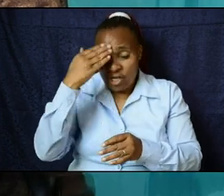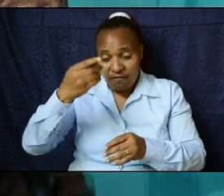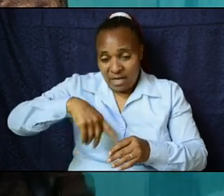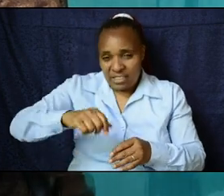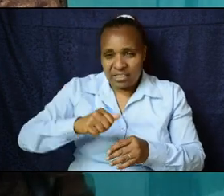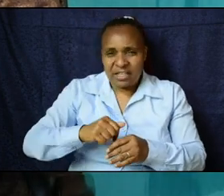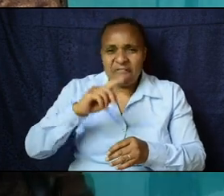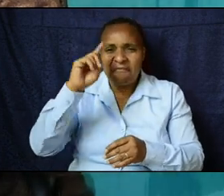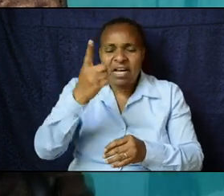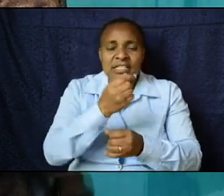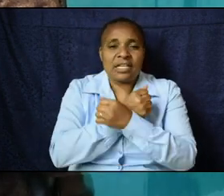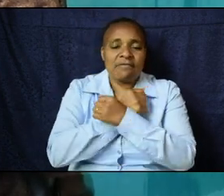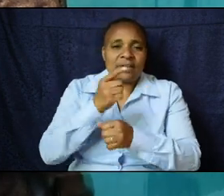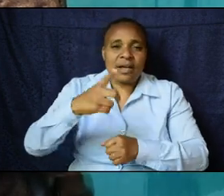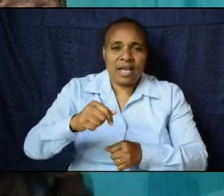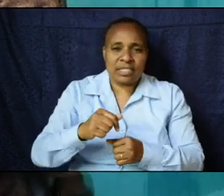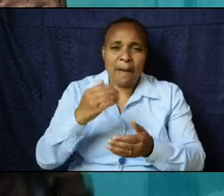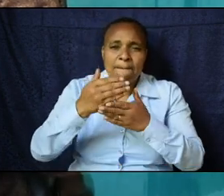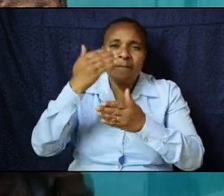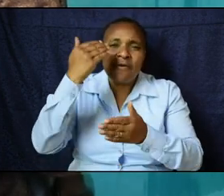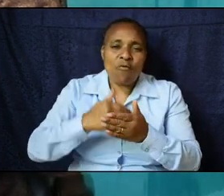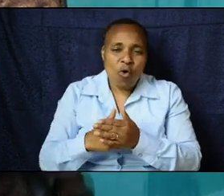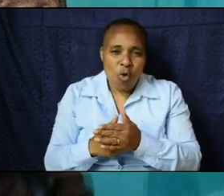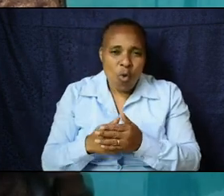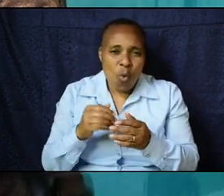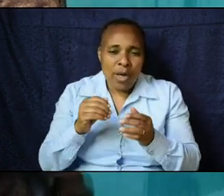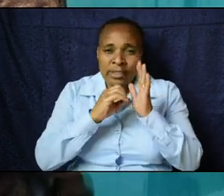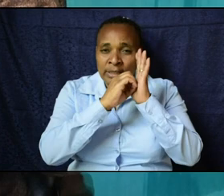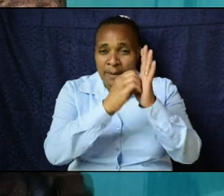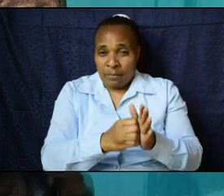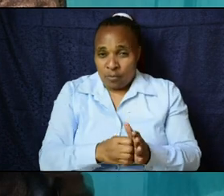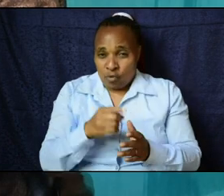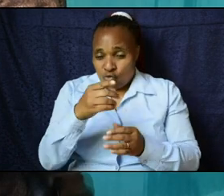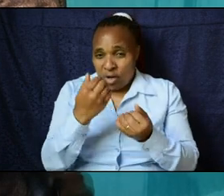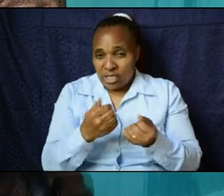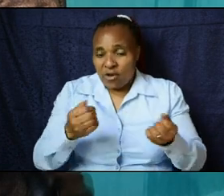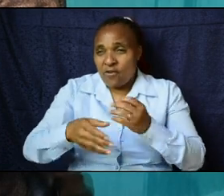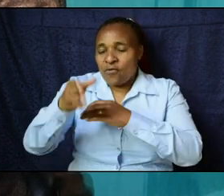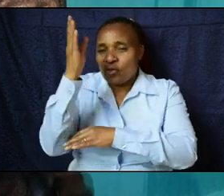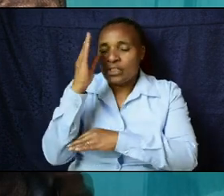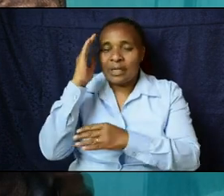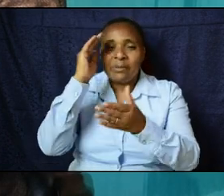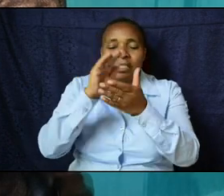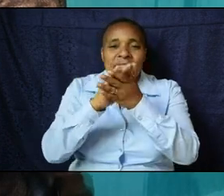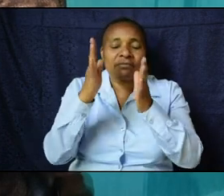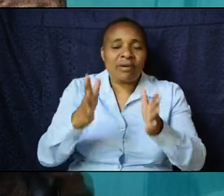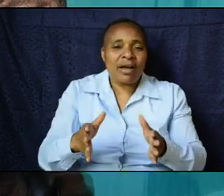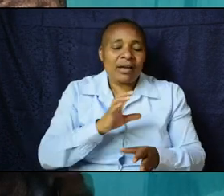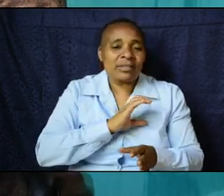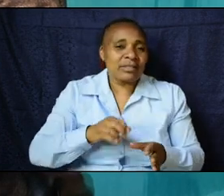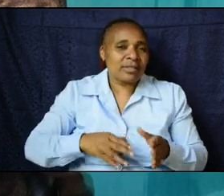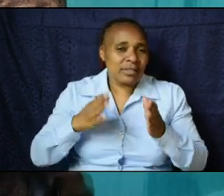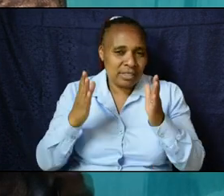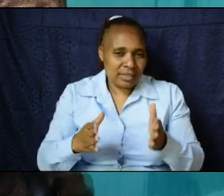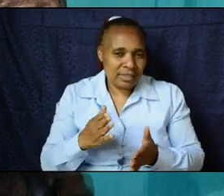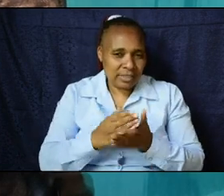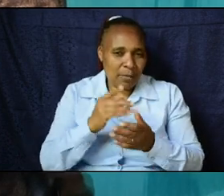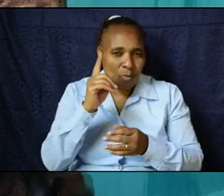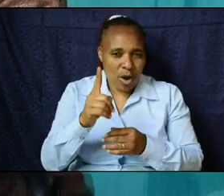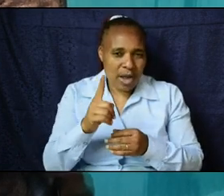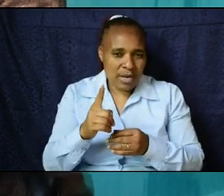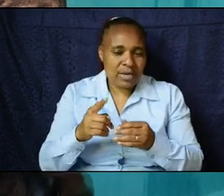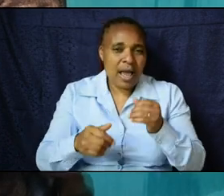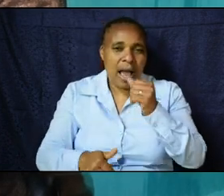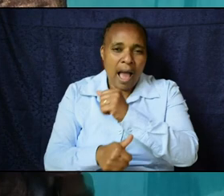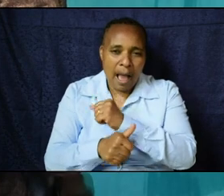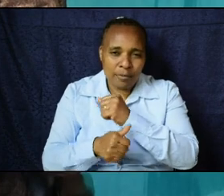first loved us. So before, when for example, you are a child of God, you are a believer, you are a Christian, and somebody harms you,